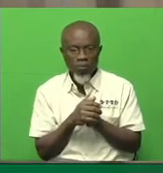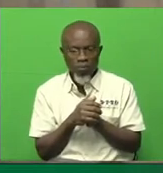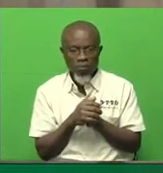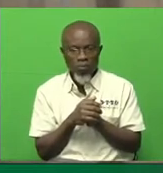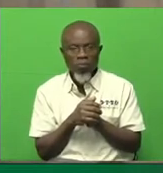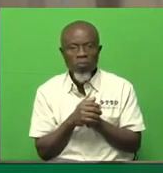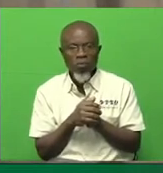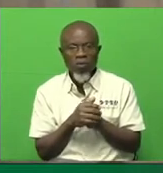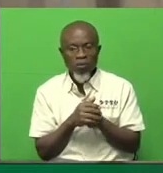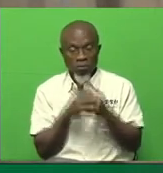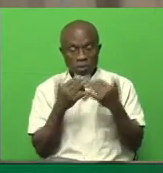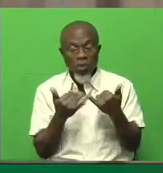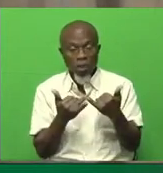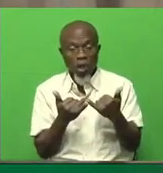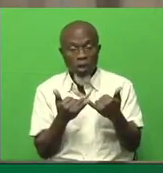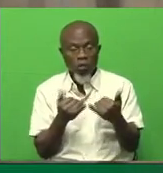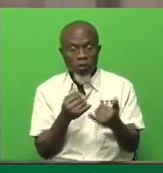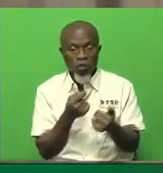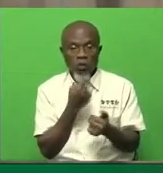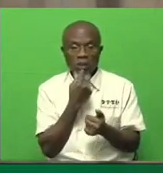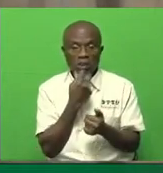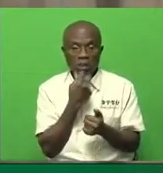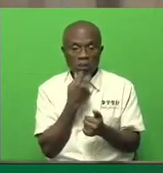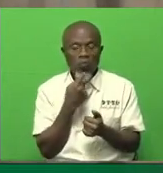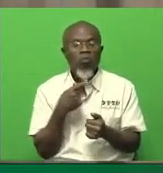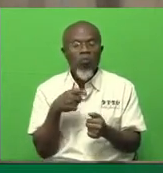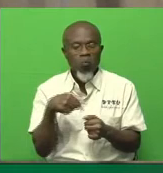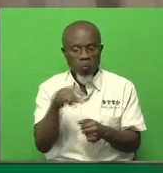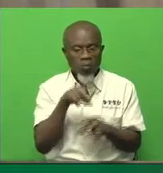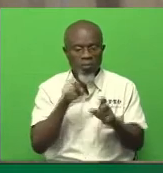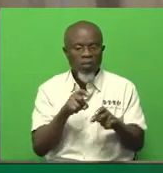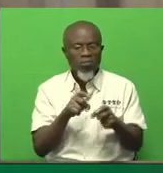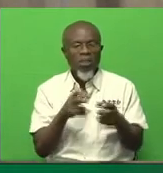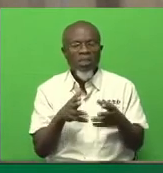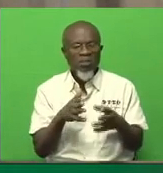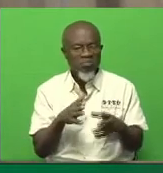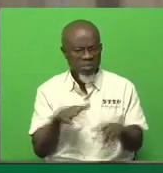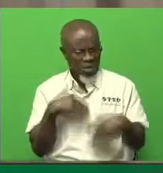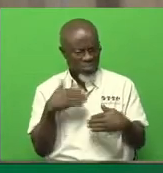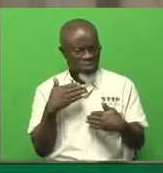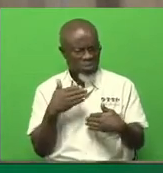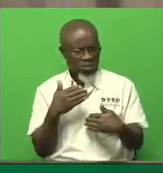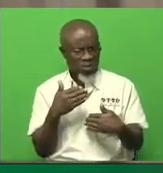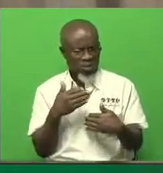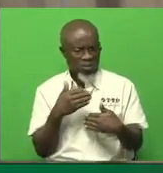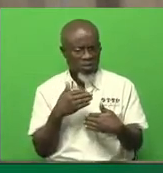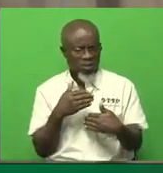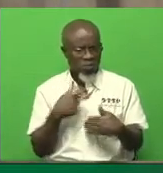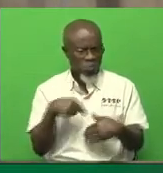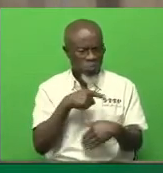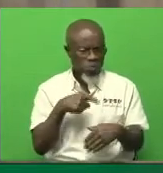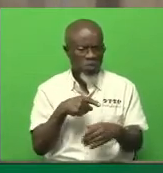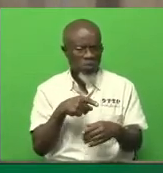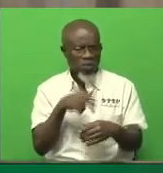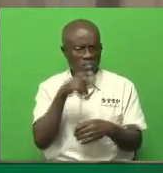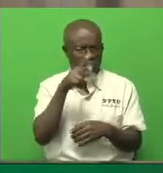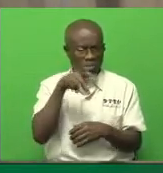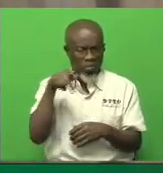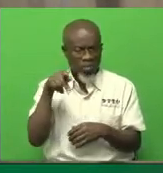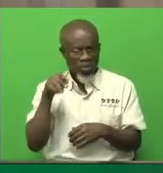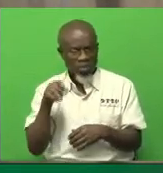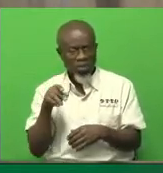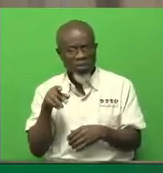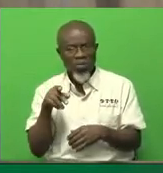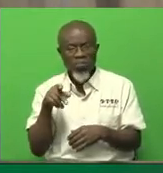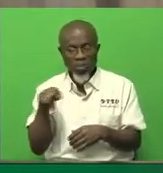and now we must tell you are telling us we must be grateful imagine that we the people's partnership administration